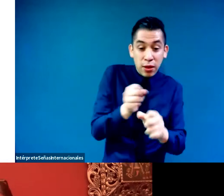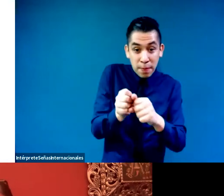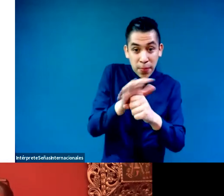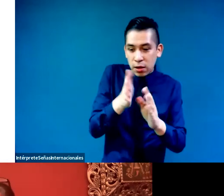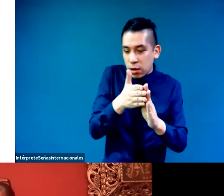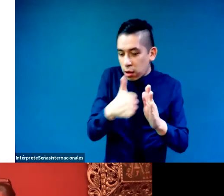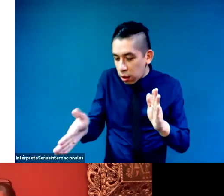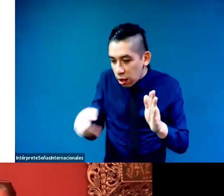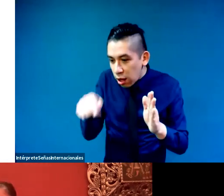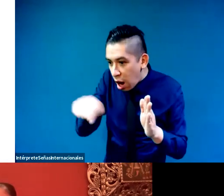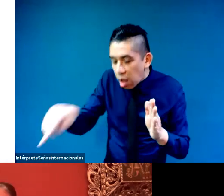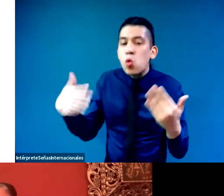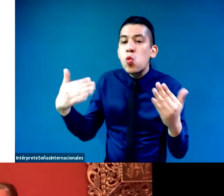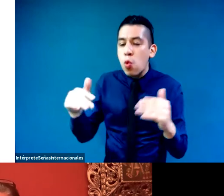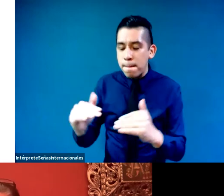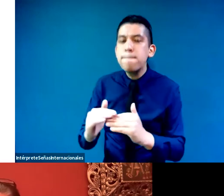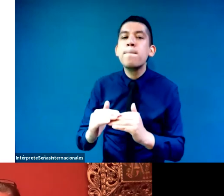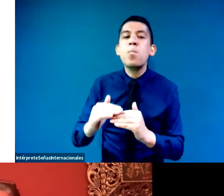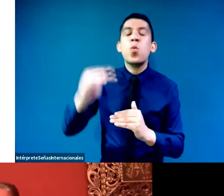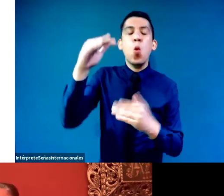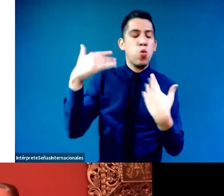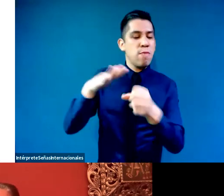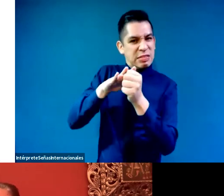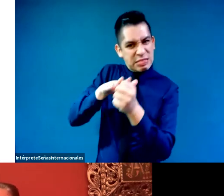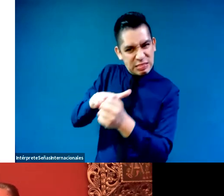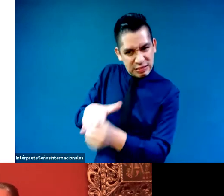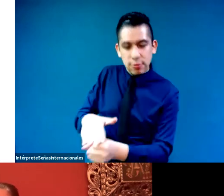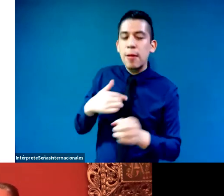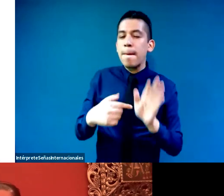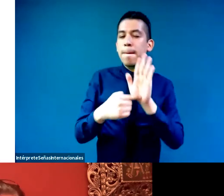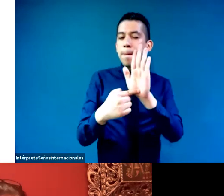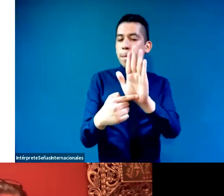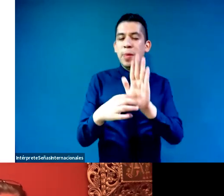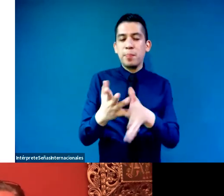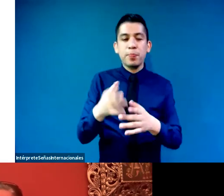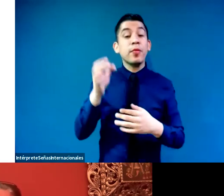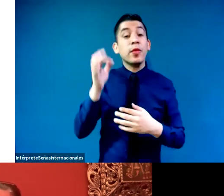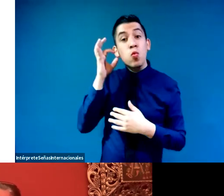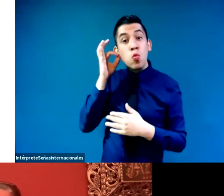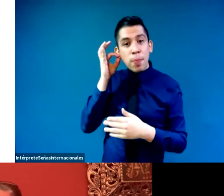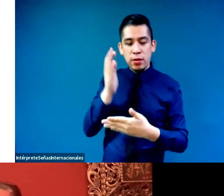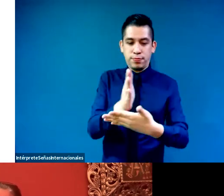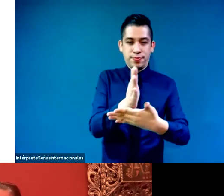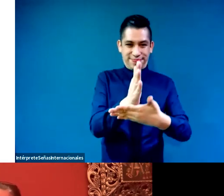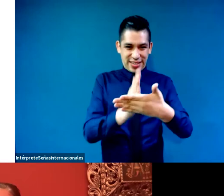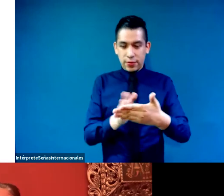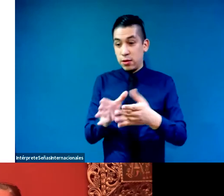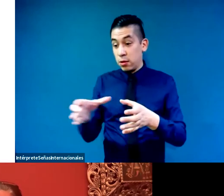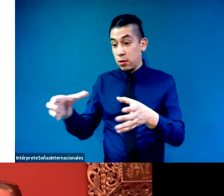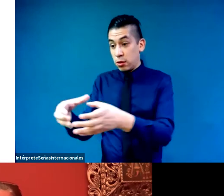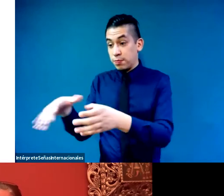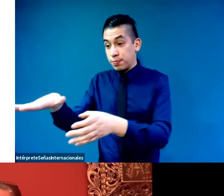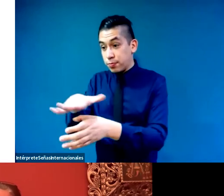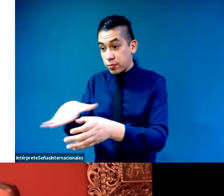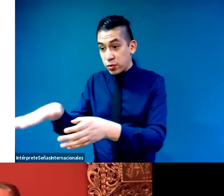and those who don't. The burden of care, which we had always known to be much higher for women than for men, three